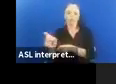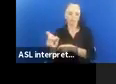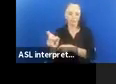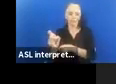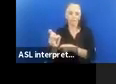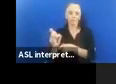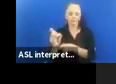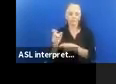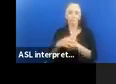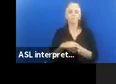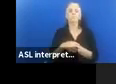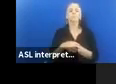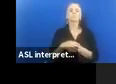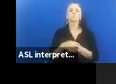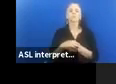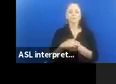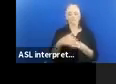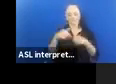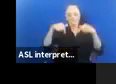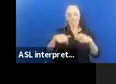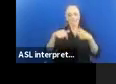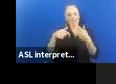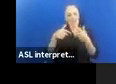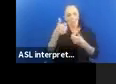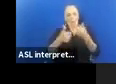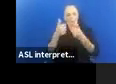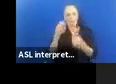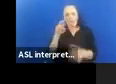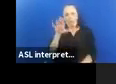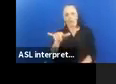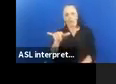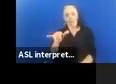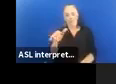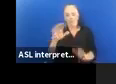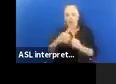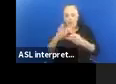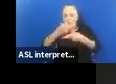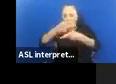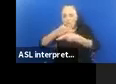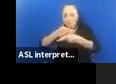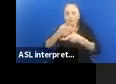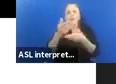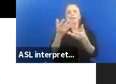economy we're in mediates our relationships to ecosystems.